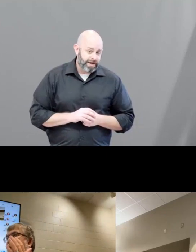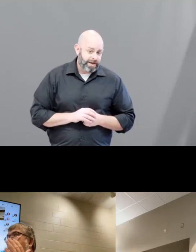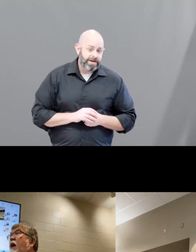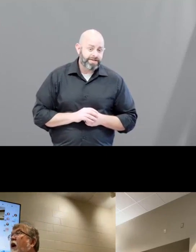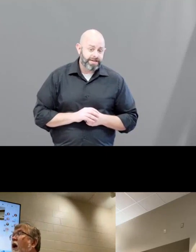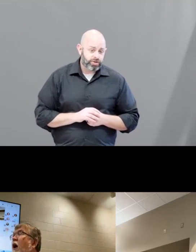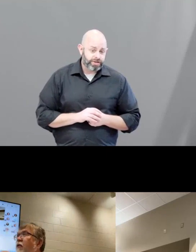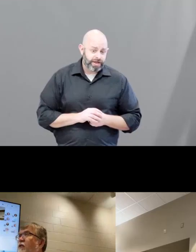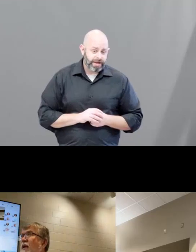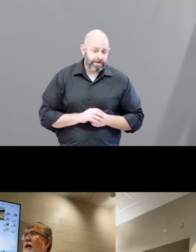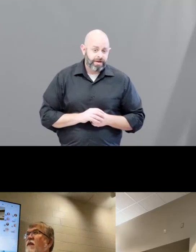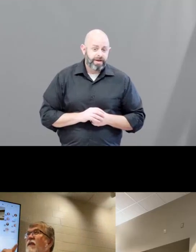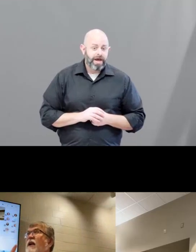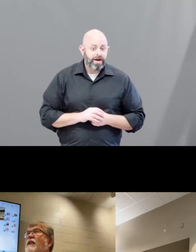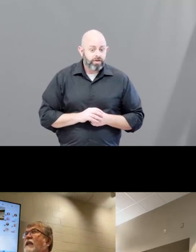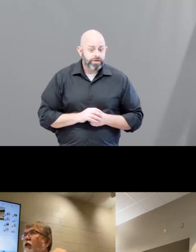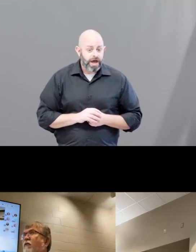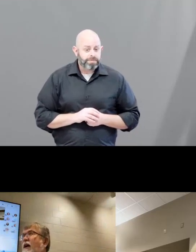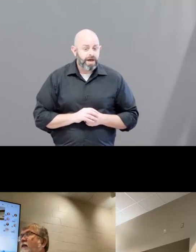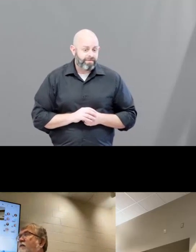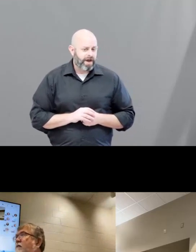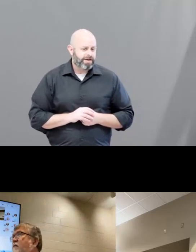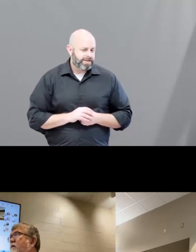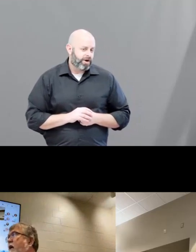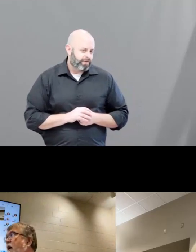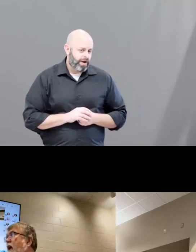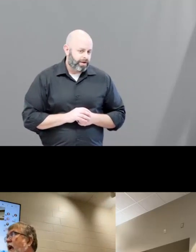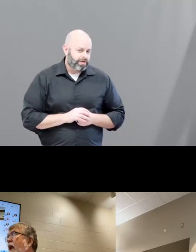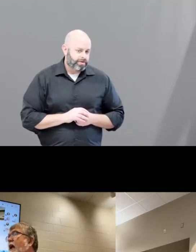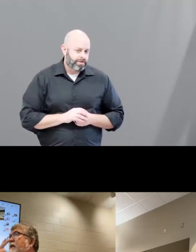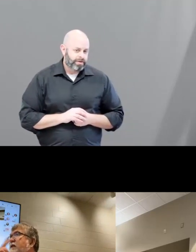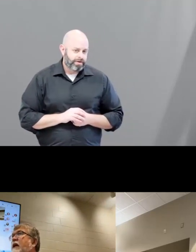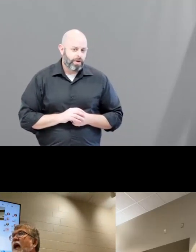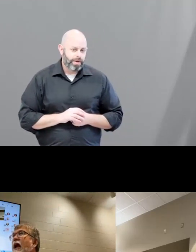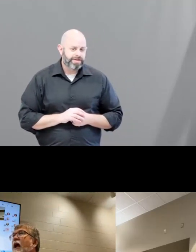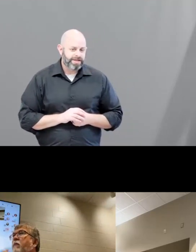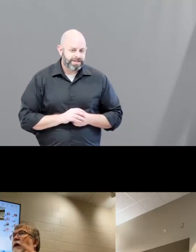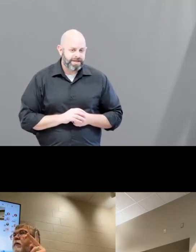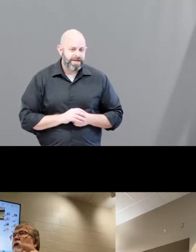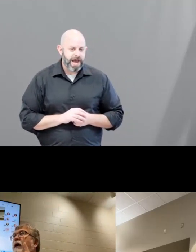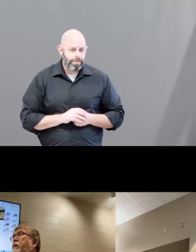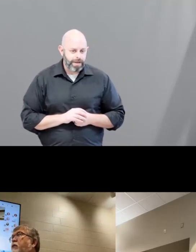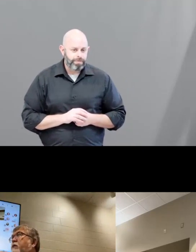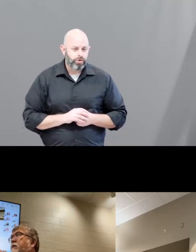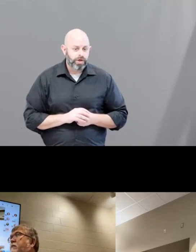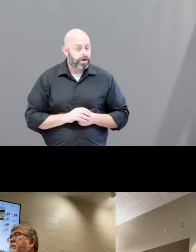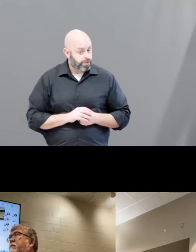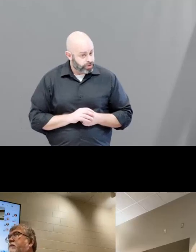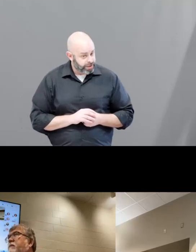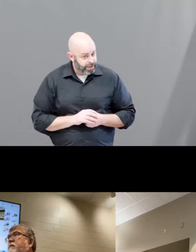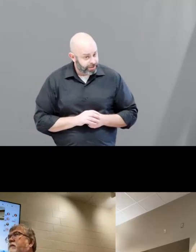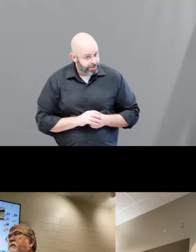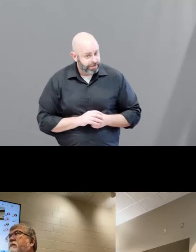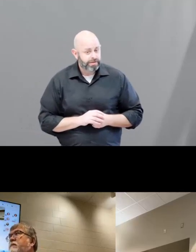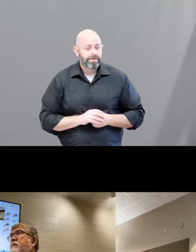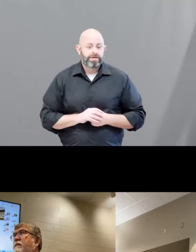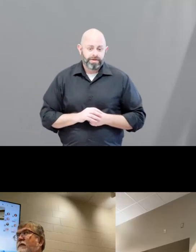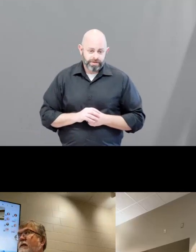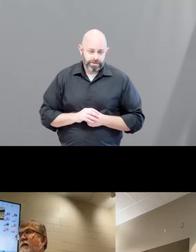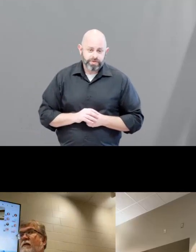find it fascinating and it is interesting. And at other times I find it terrifying, you know, because I see how people can abuse